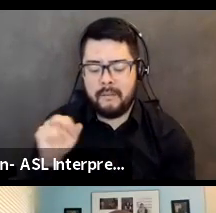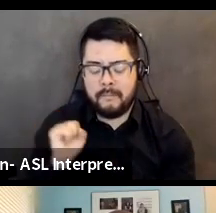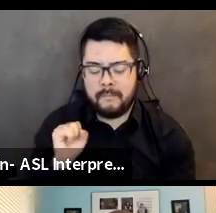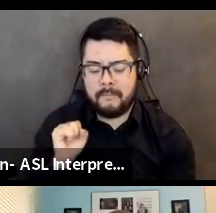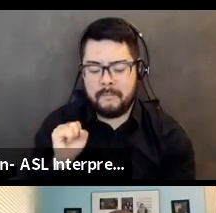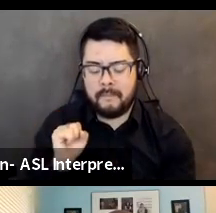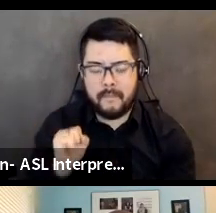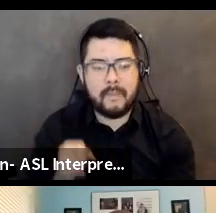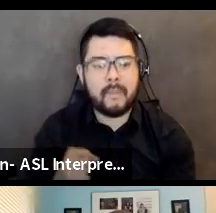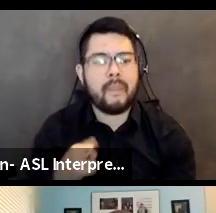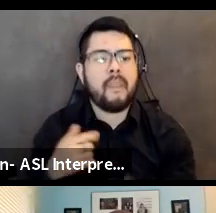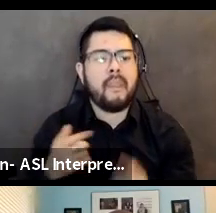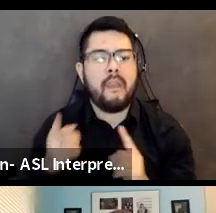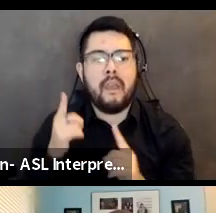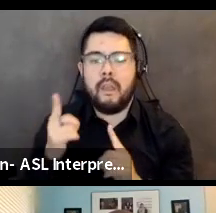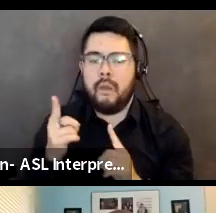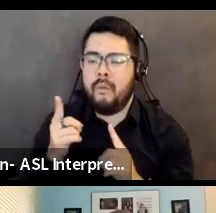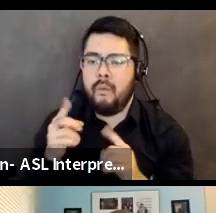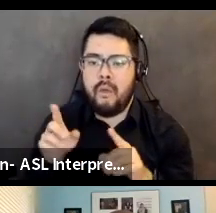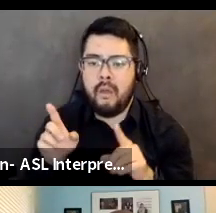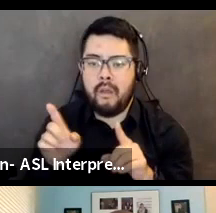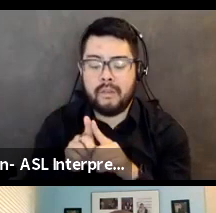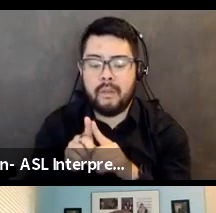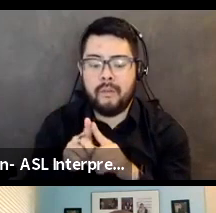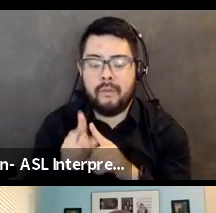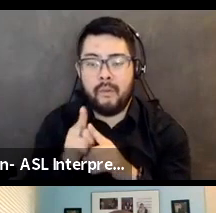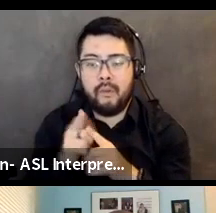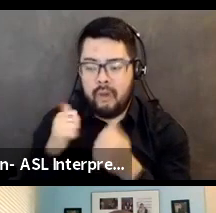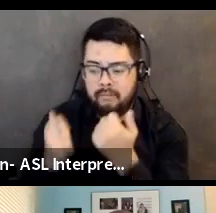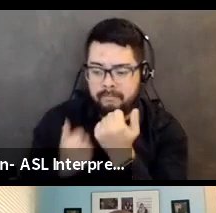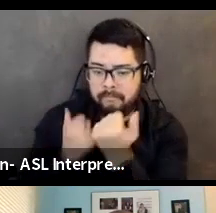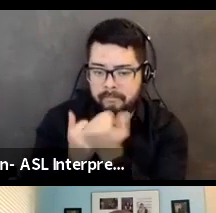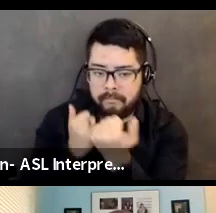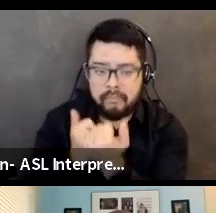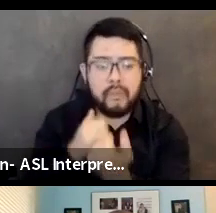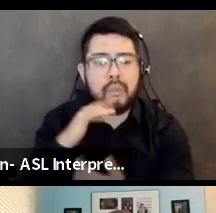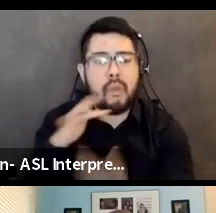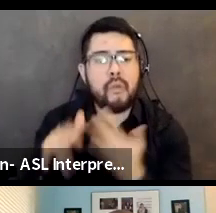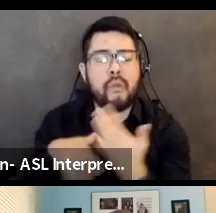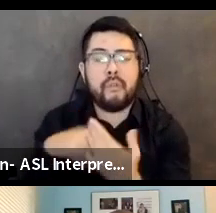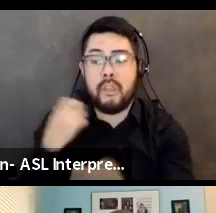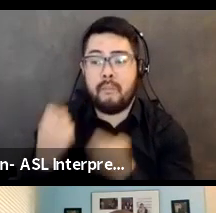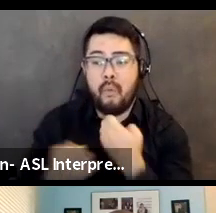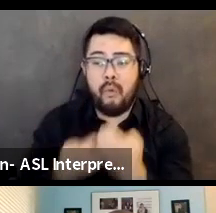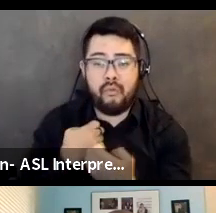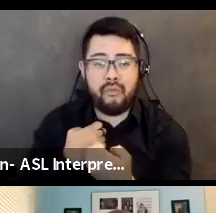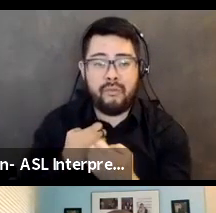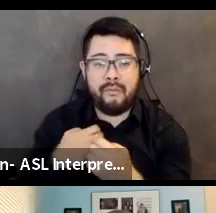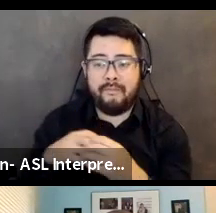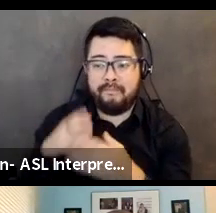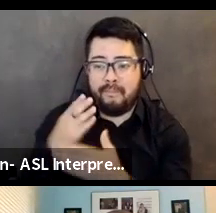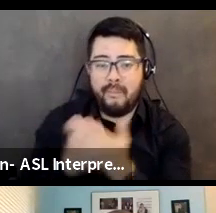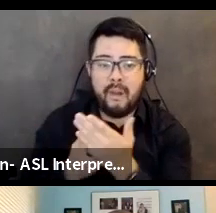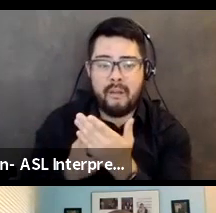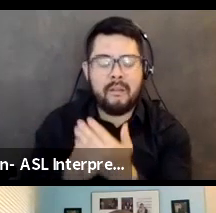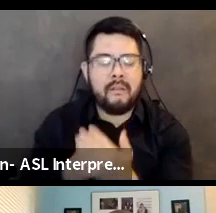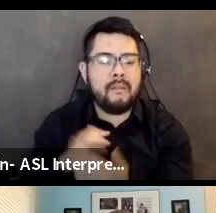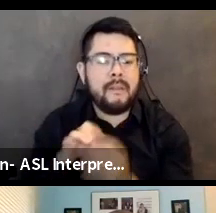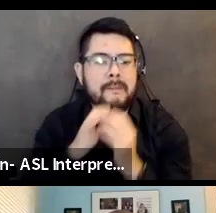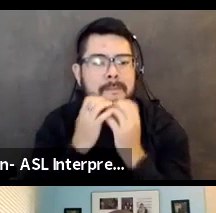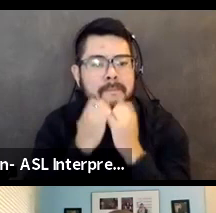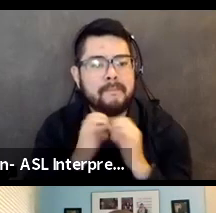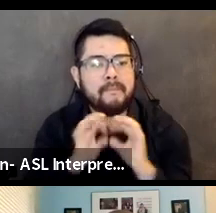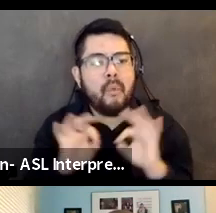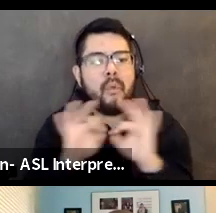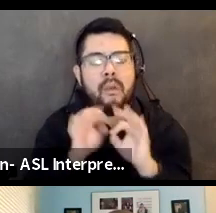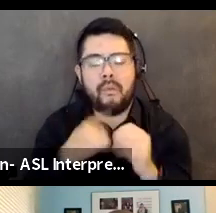putting some extra effort in behind the social and emotional aspects of it it's so crucial that we try to connect with us with